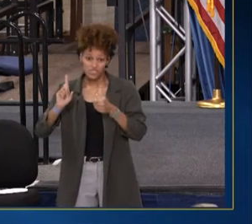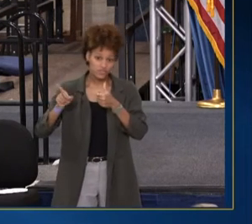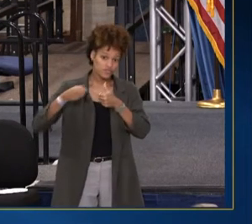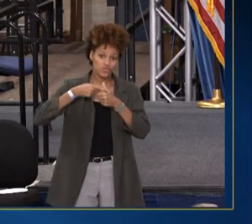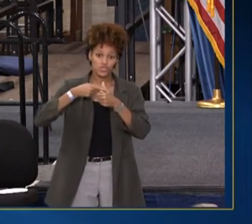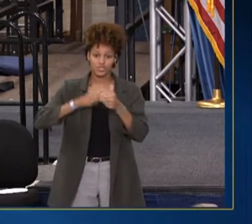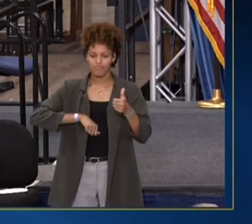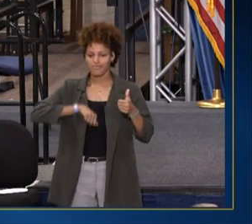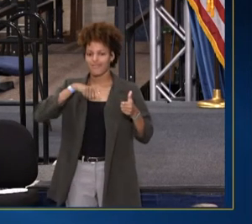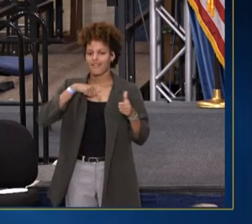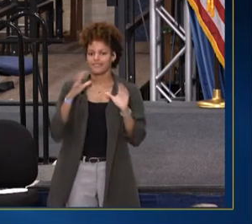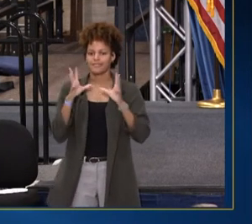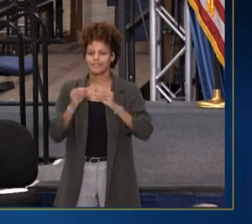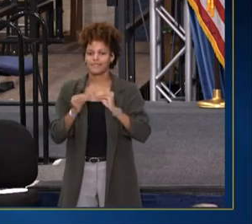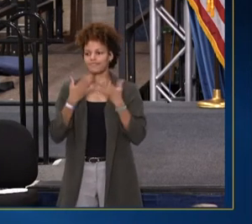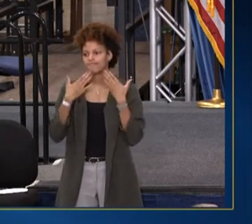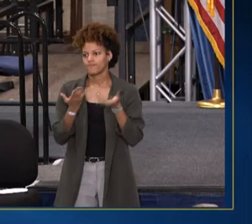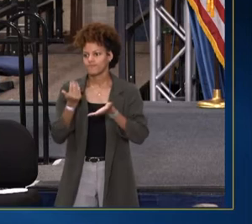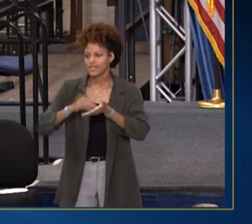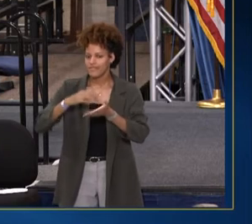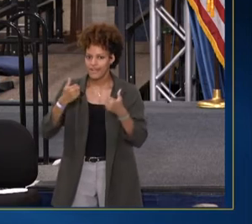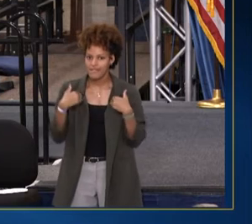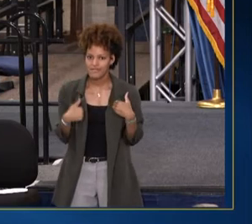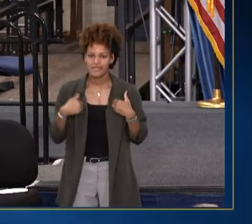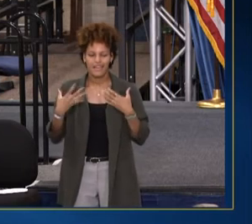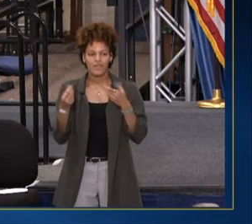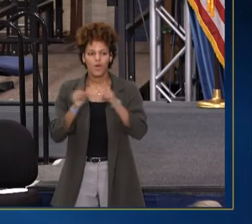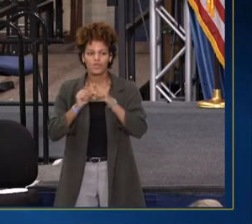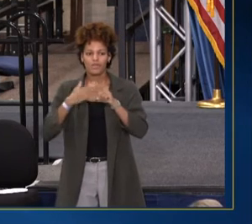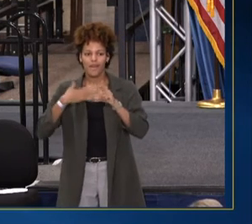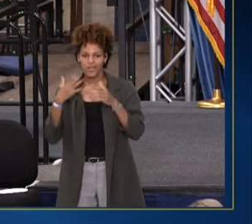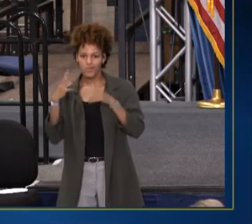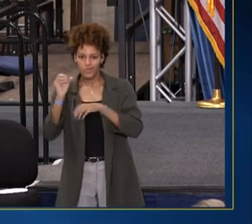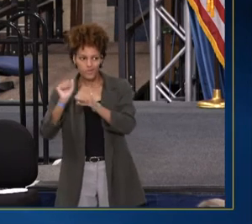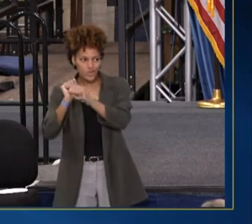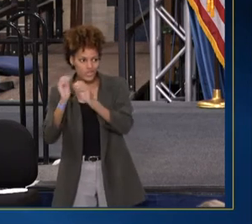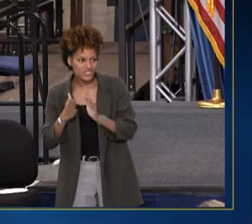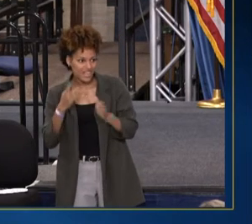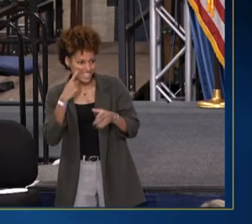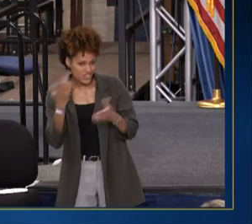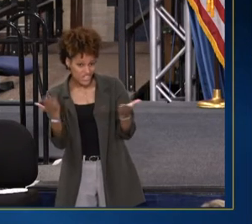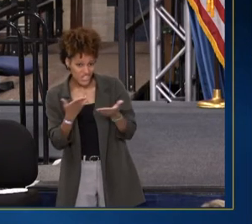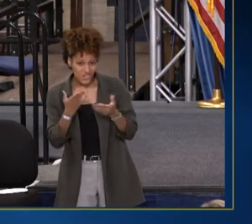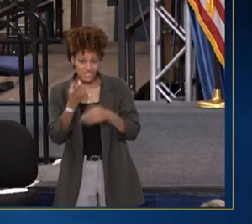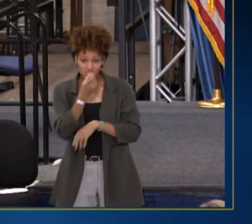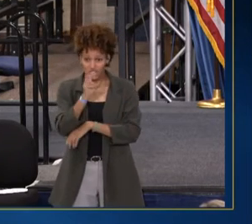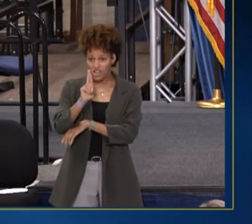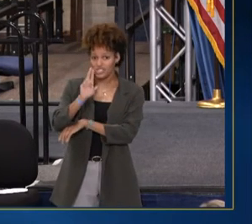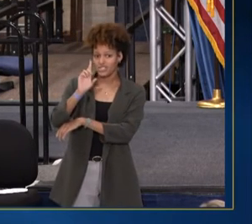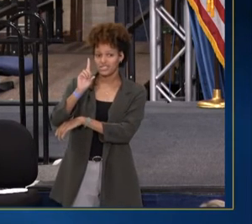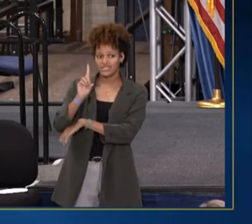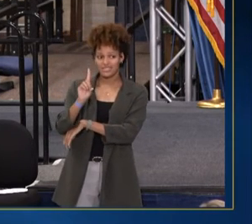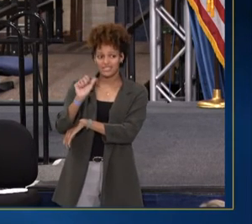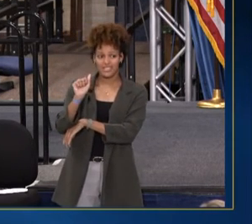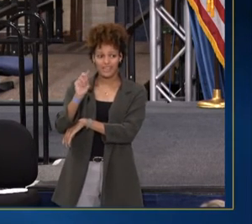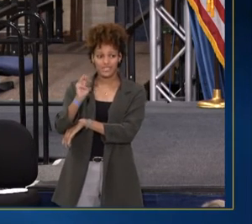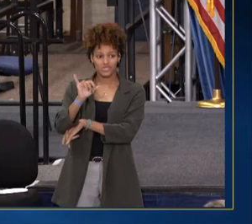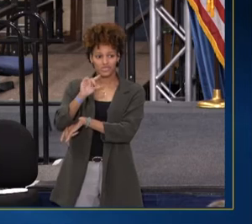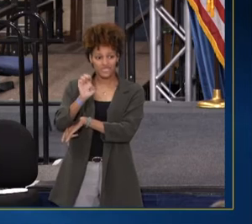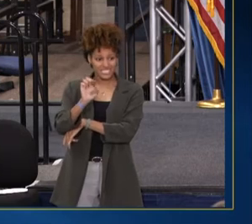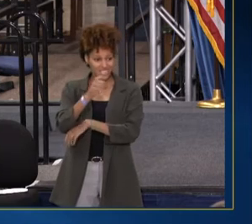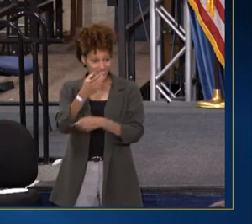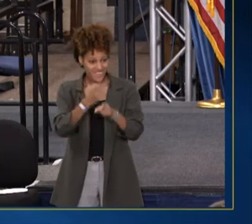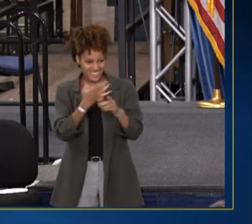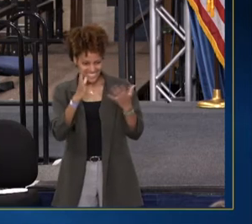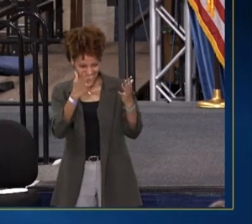Pride Summit. So again, thank you for having me. And some of my colleagues, I believe, are here as well. Dr. Demetre, hello, if you're here. There